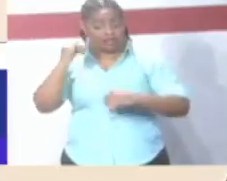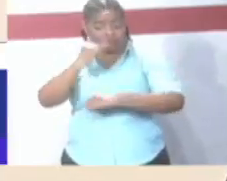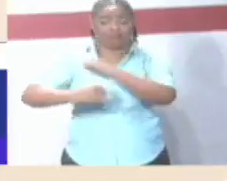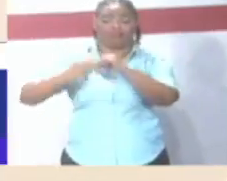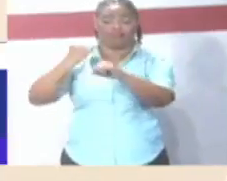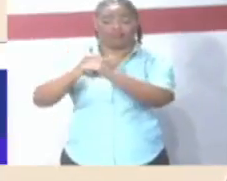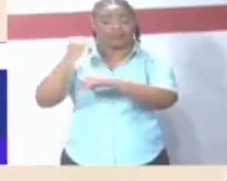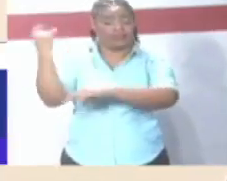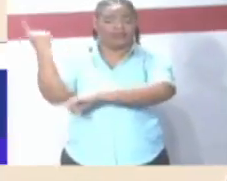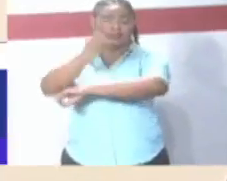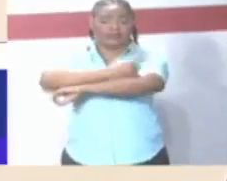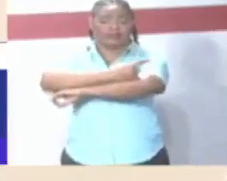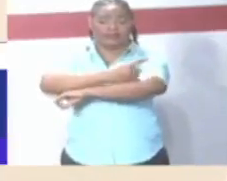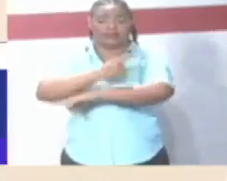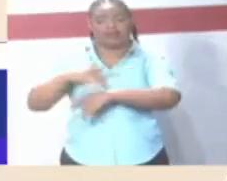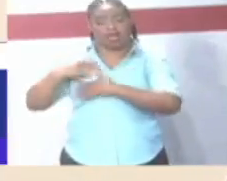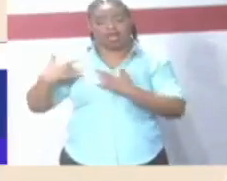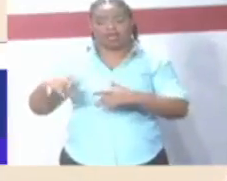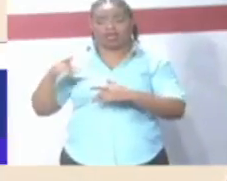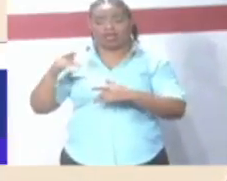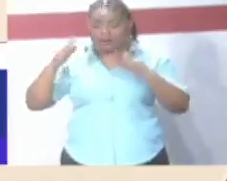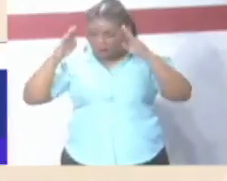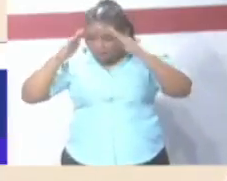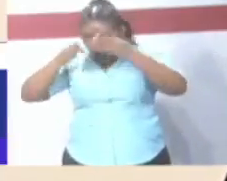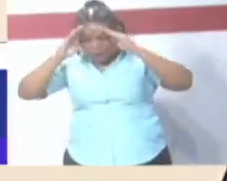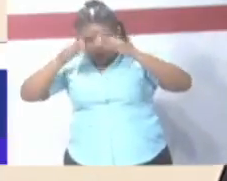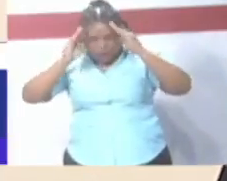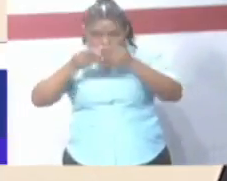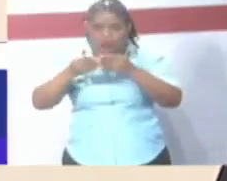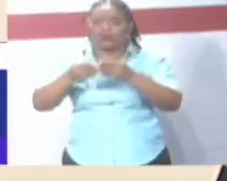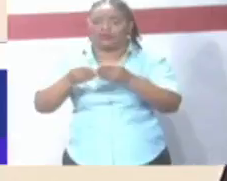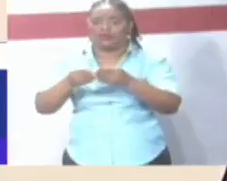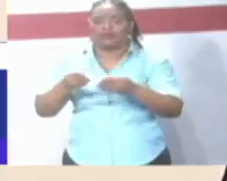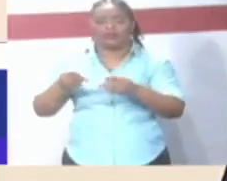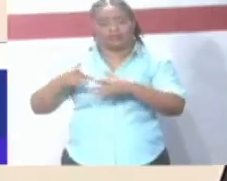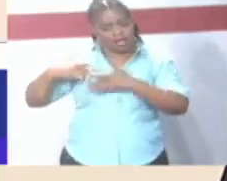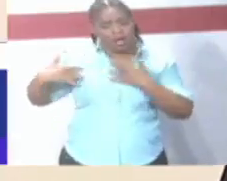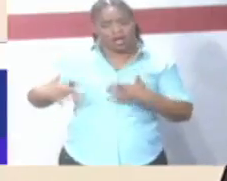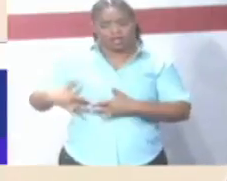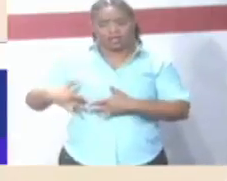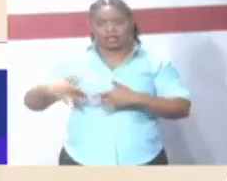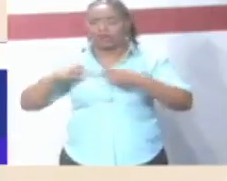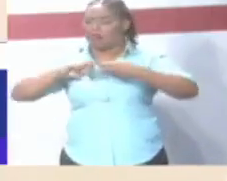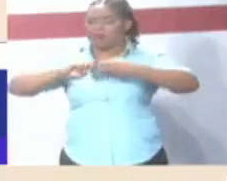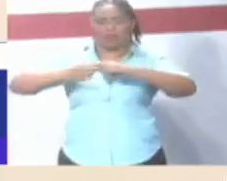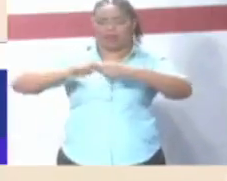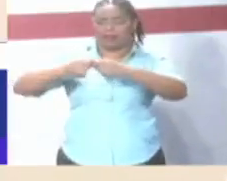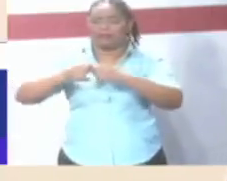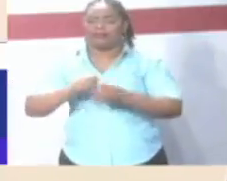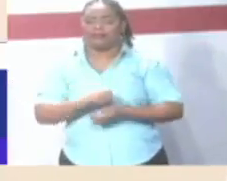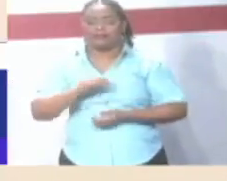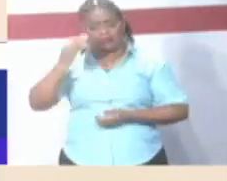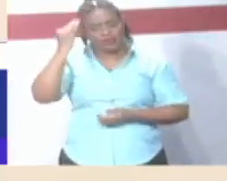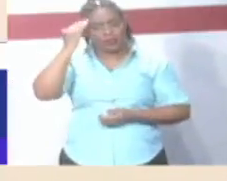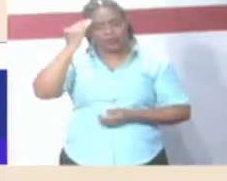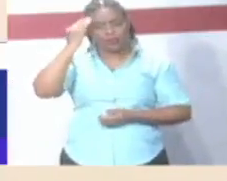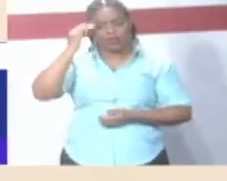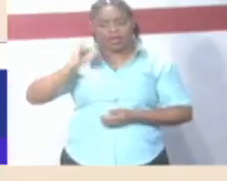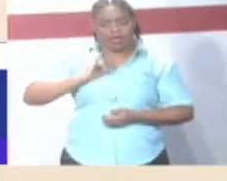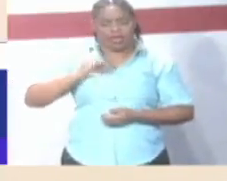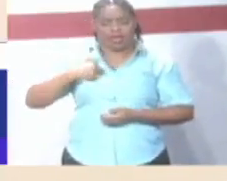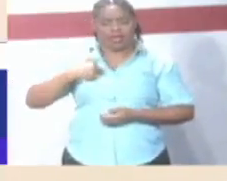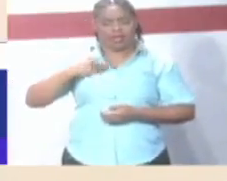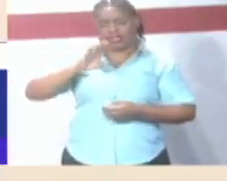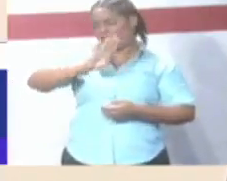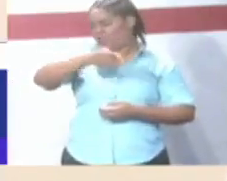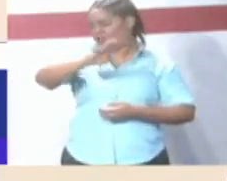to focus on this issue. All right. I know we have probably a day for every disease now, whatever. But right now we could focus on it.